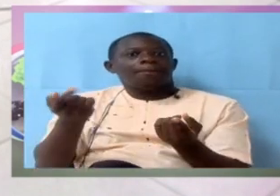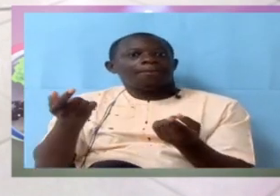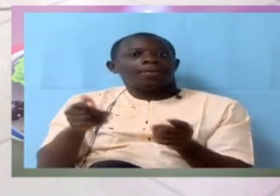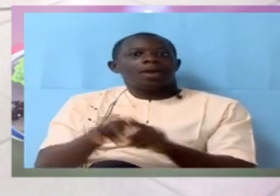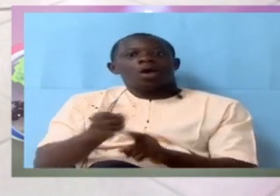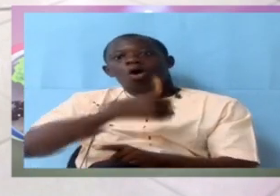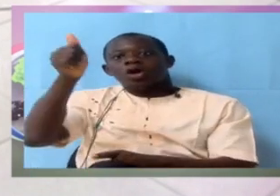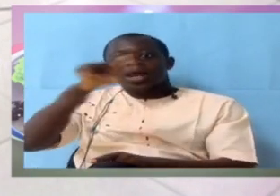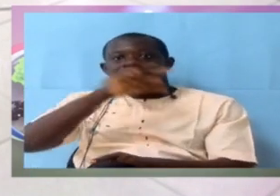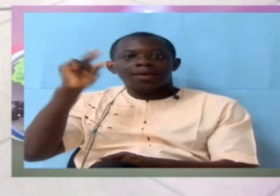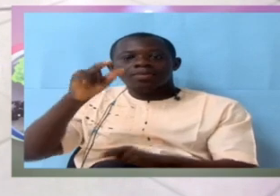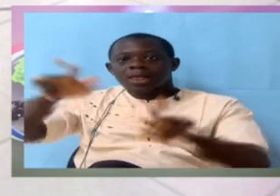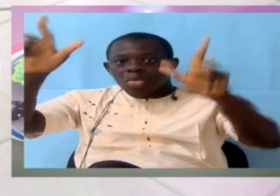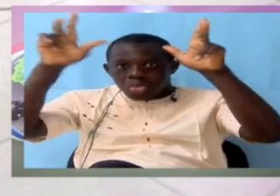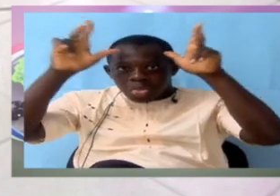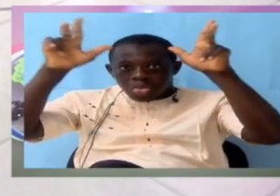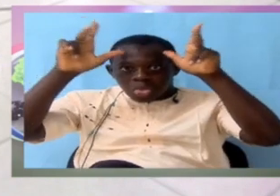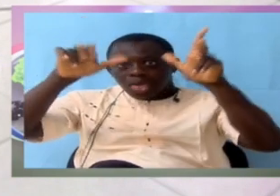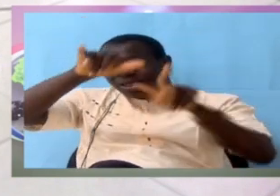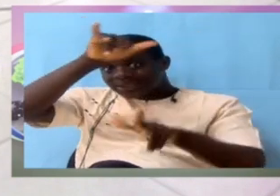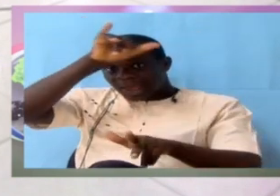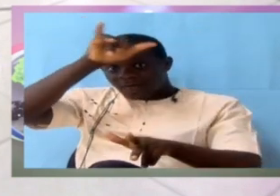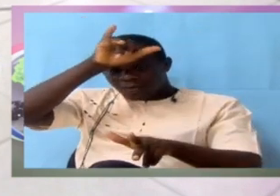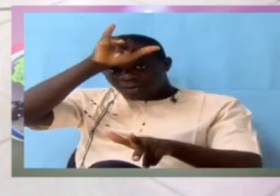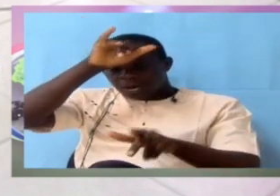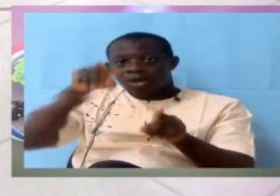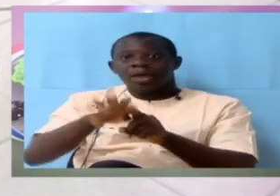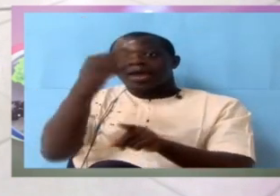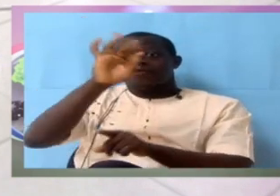The other one called Jinne, if you drink that one also,